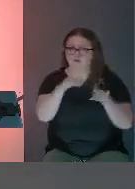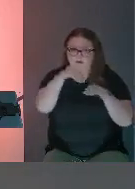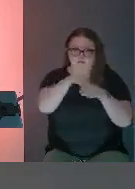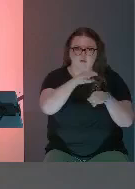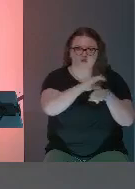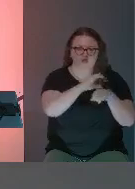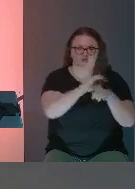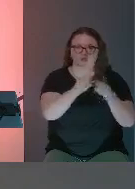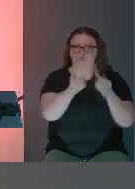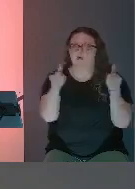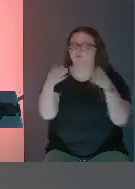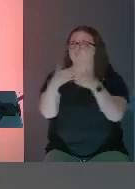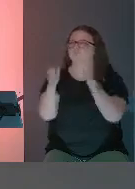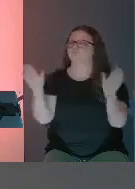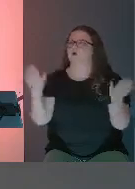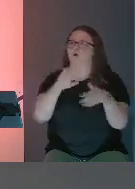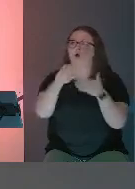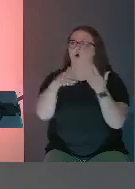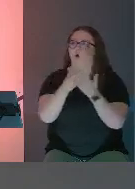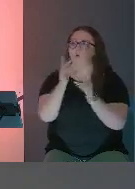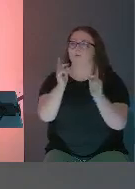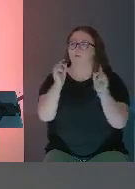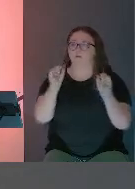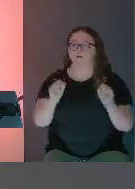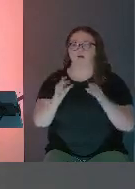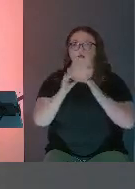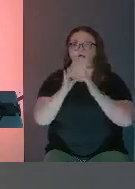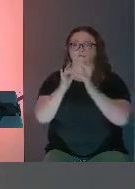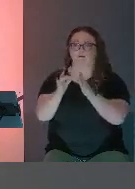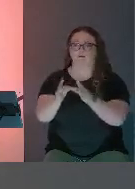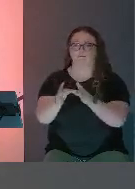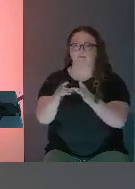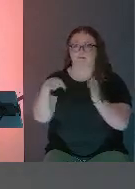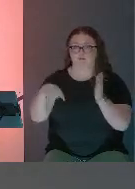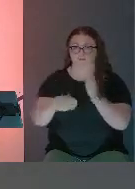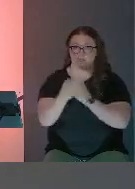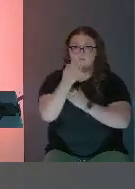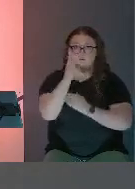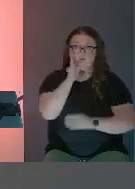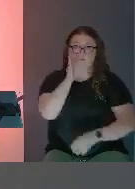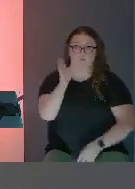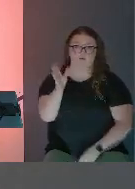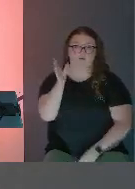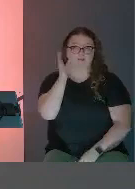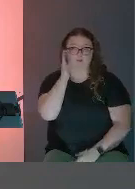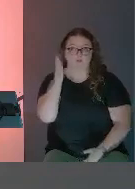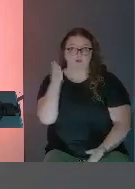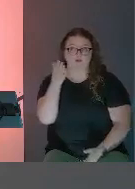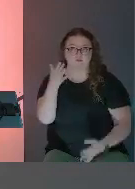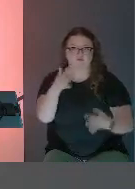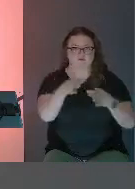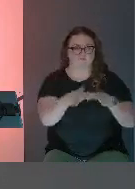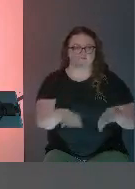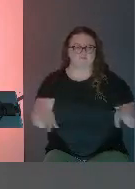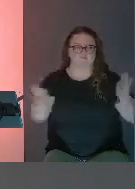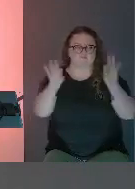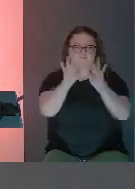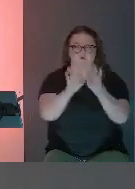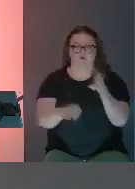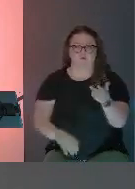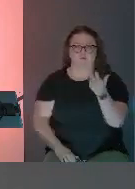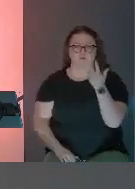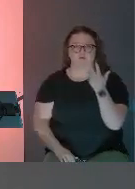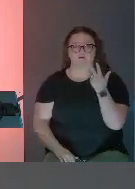life. Because as we're going to hear and learn this morning, there are three very significant and profound institutions that God